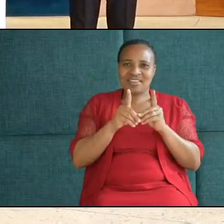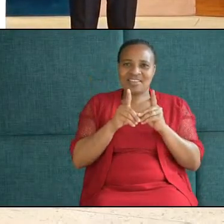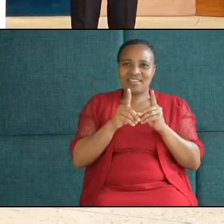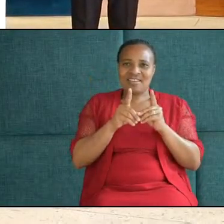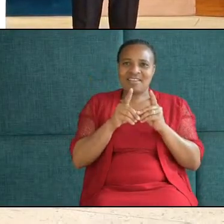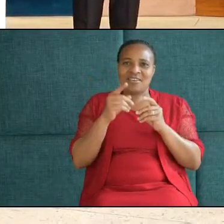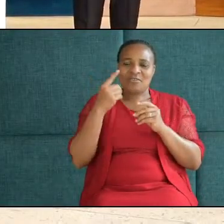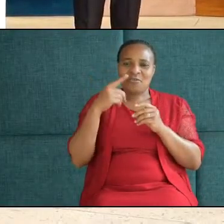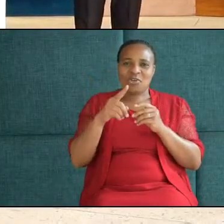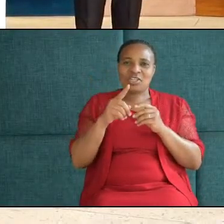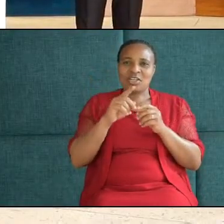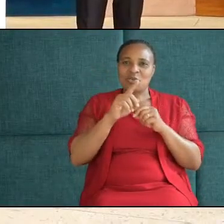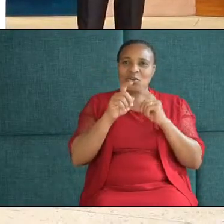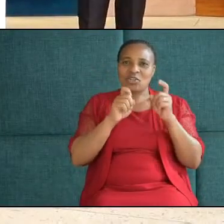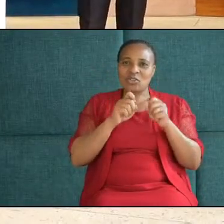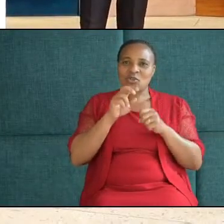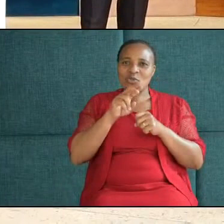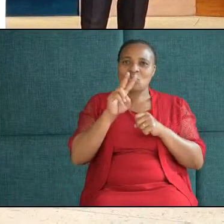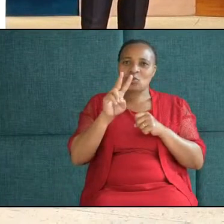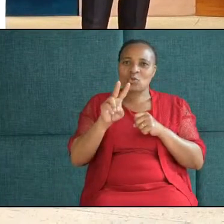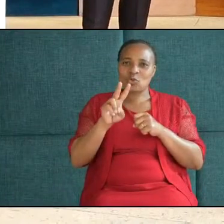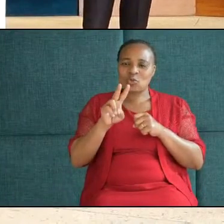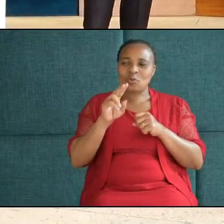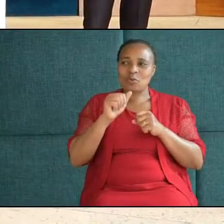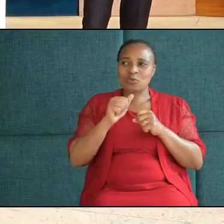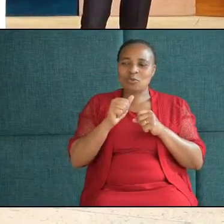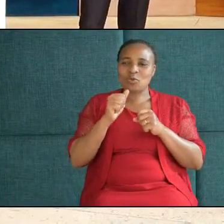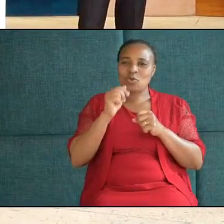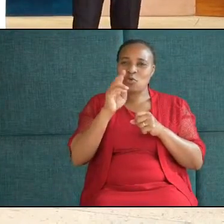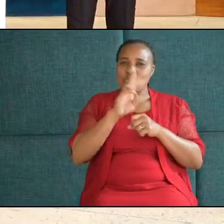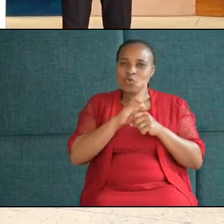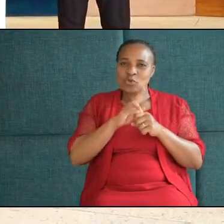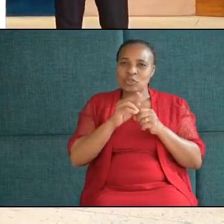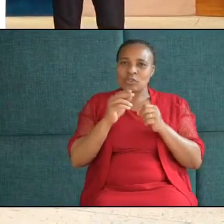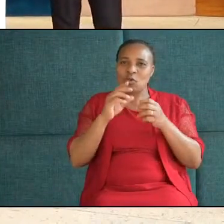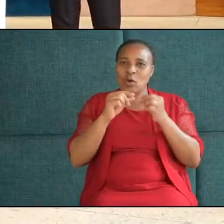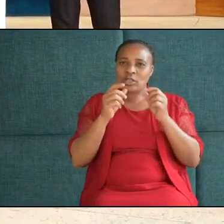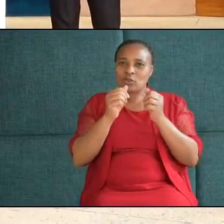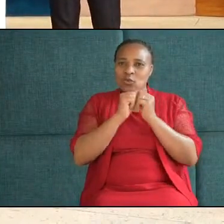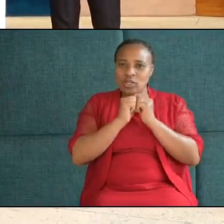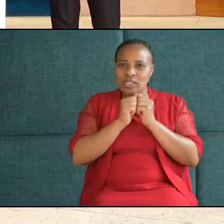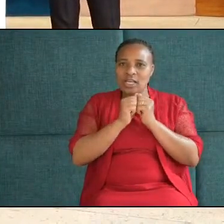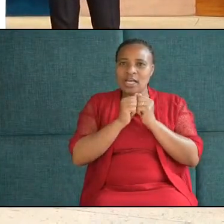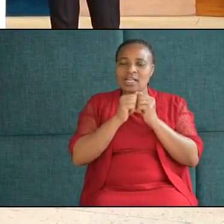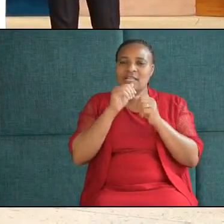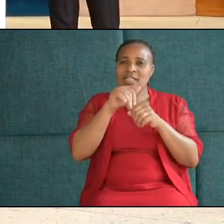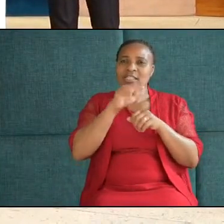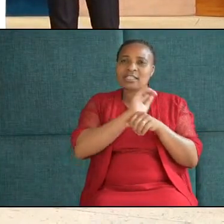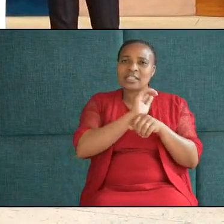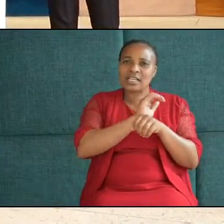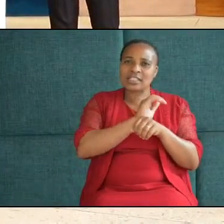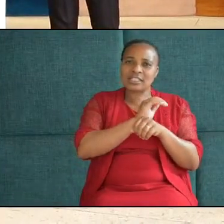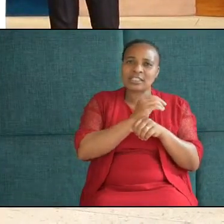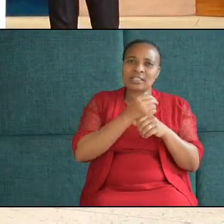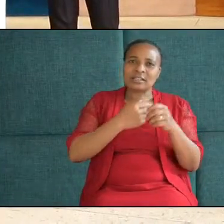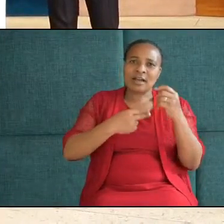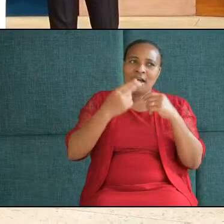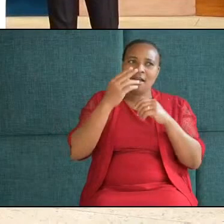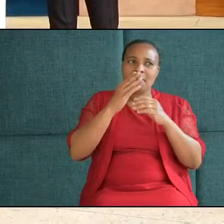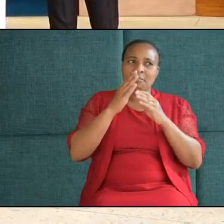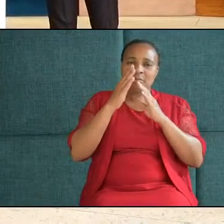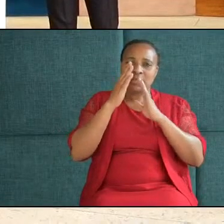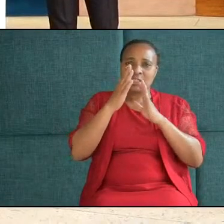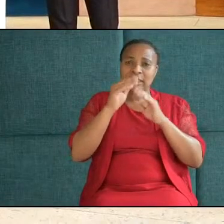last question, you two can put your heads together. The sanctuary on earth had a high priest. That means